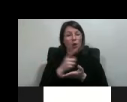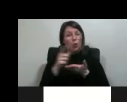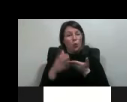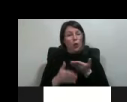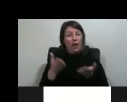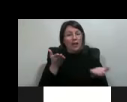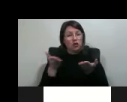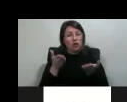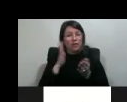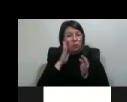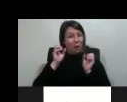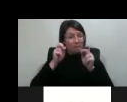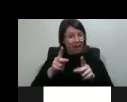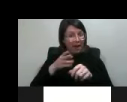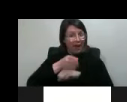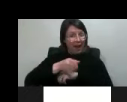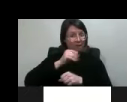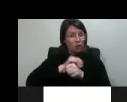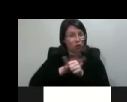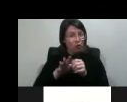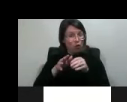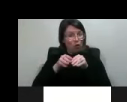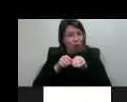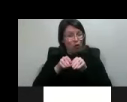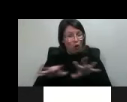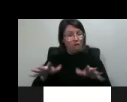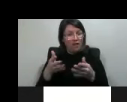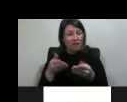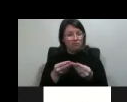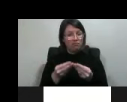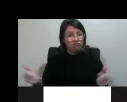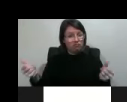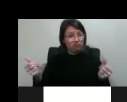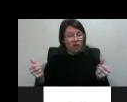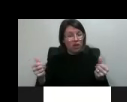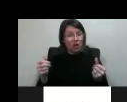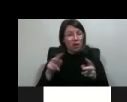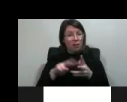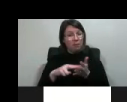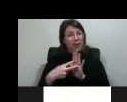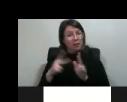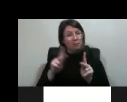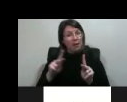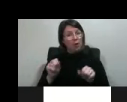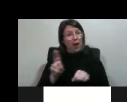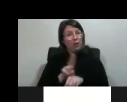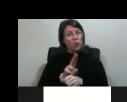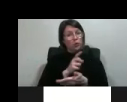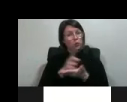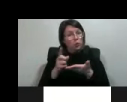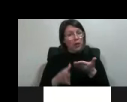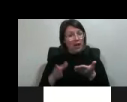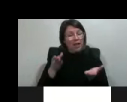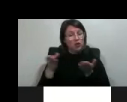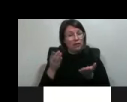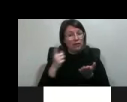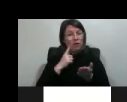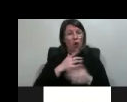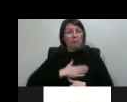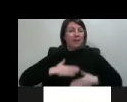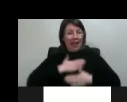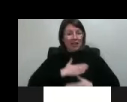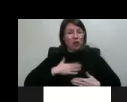service once COVID is over, so that people can, use the weekend service for pleasure as well